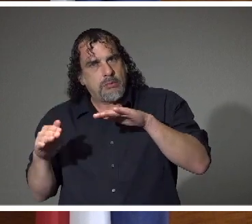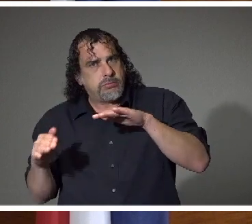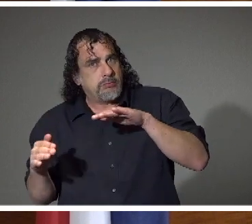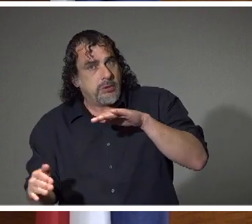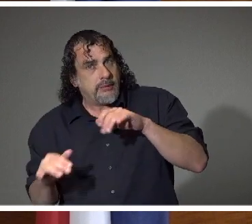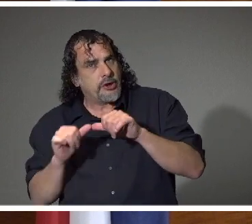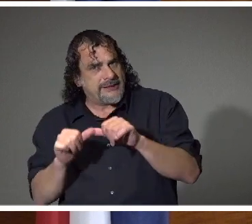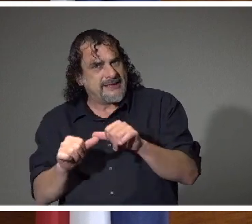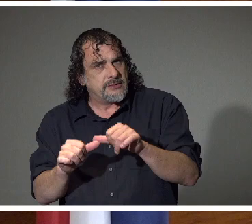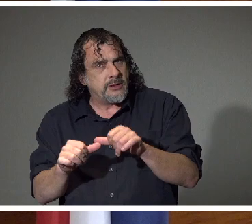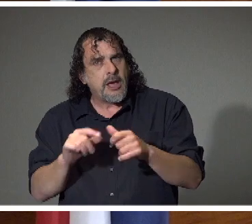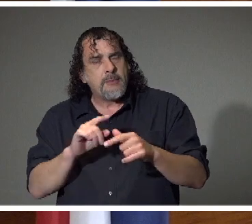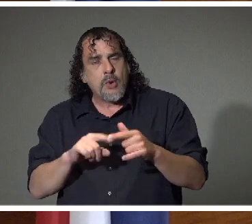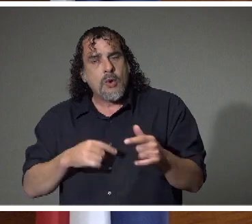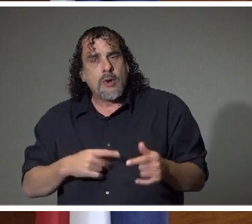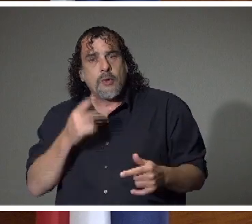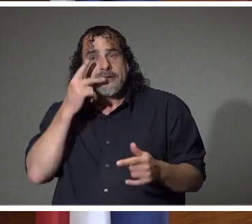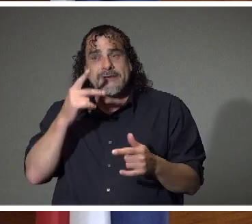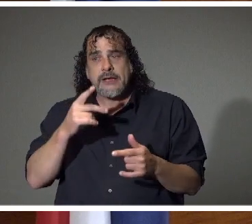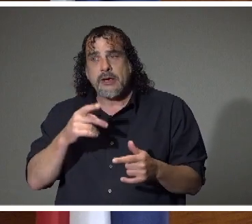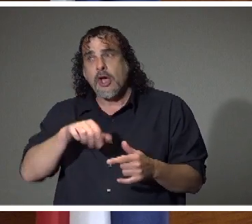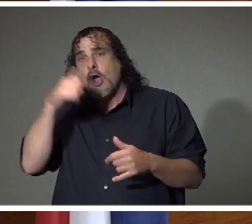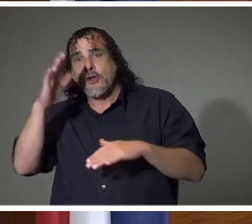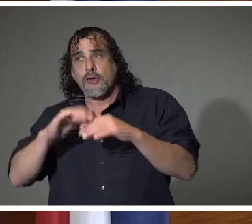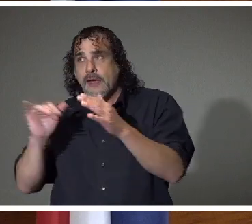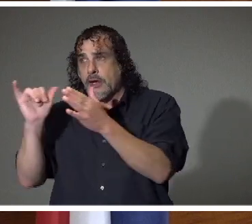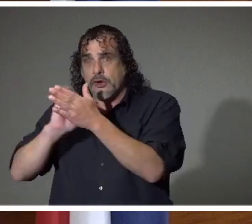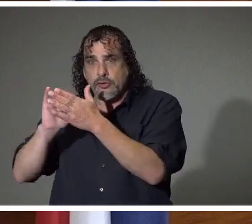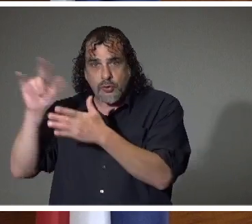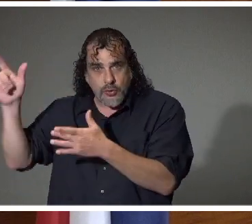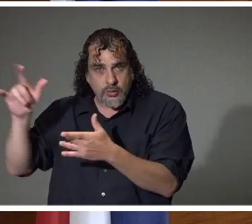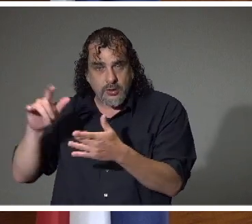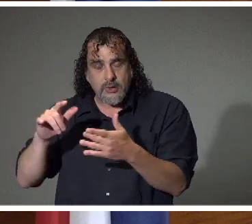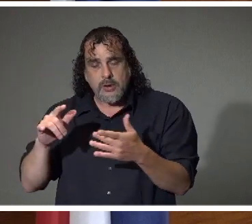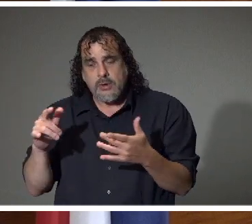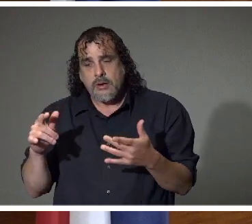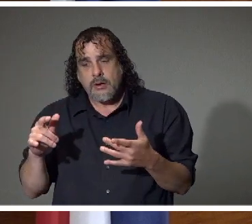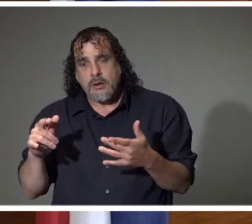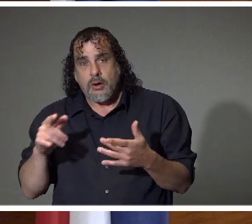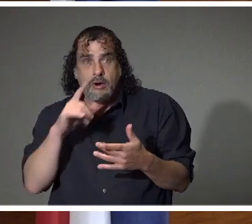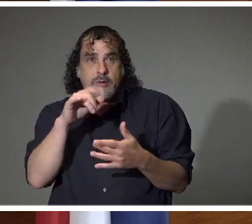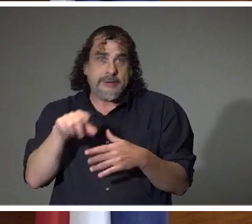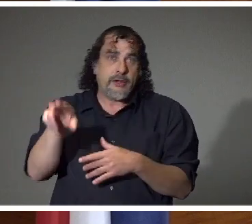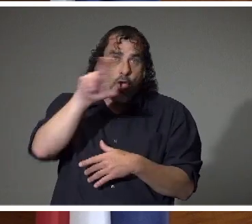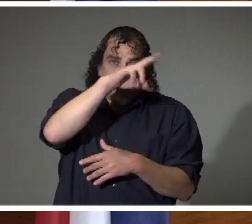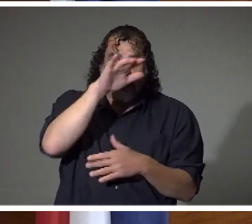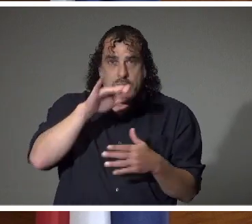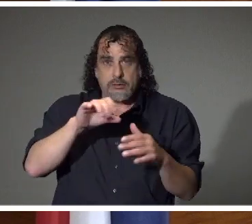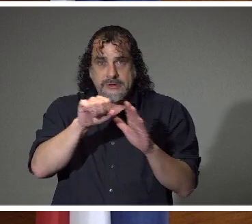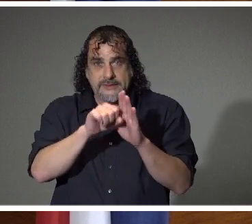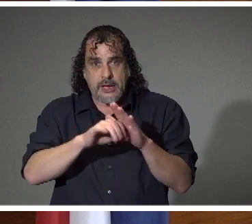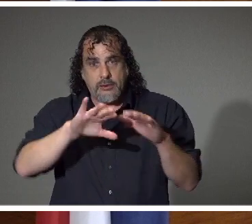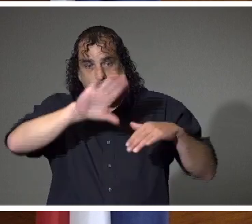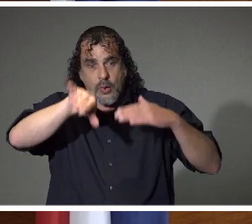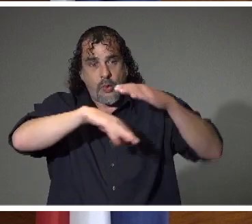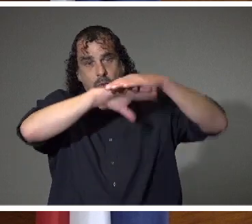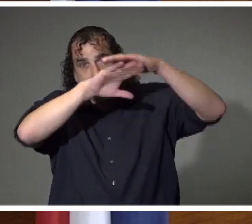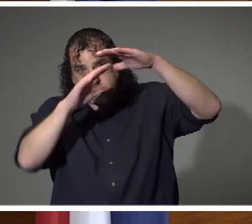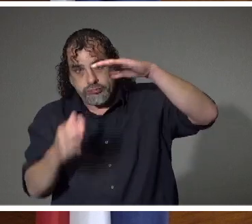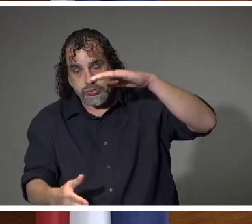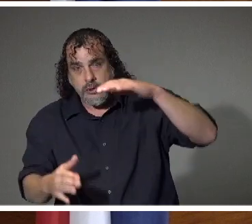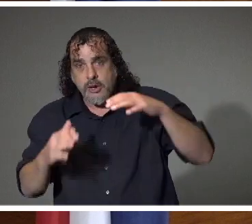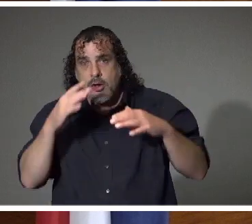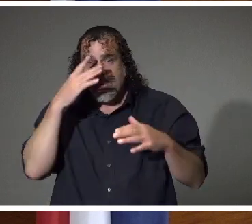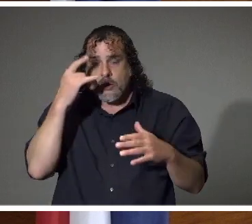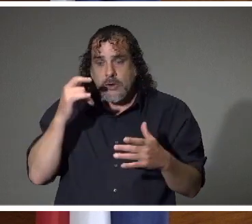we're seeing in Mississippi, unlike the state of New York, and quite frankly, unlike what you see in our nation's curve, due in large part because of the